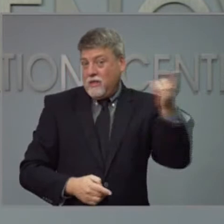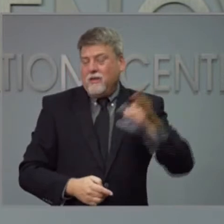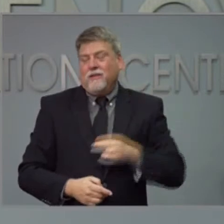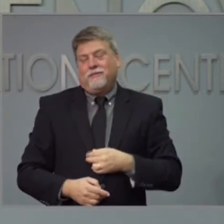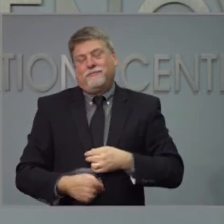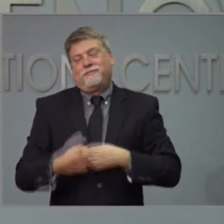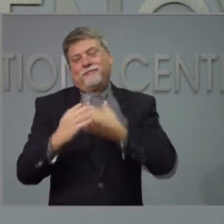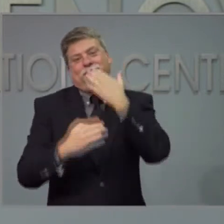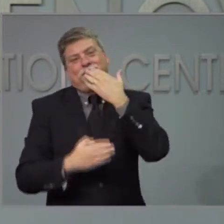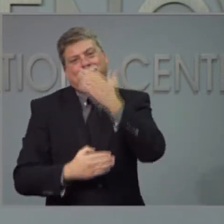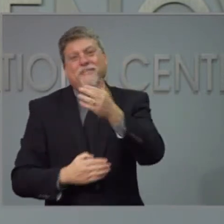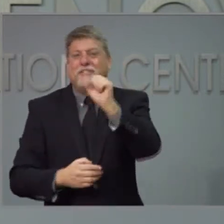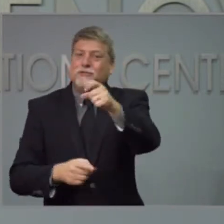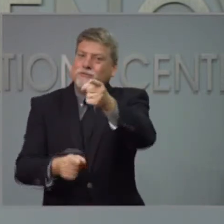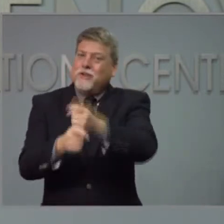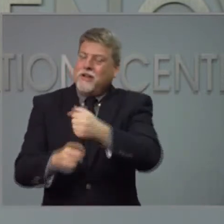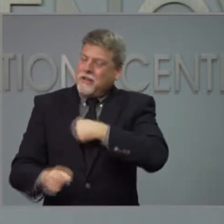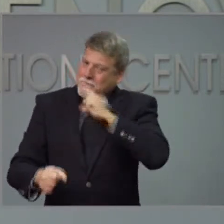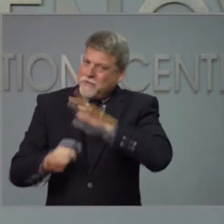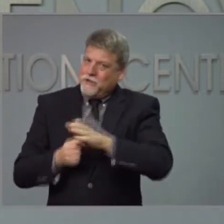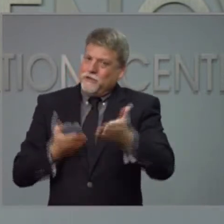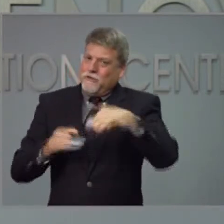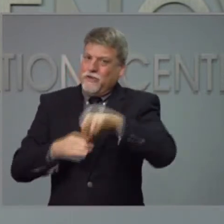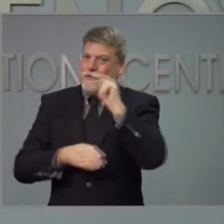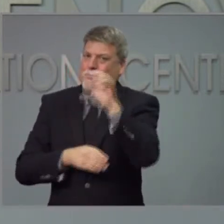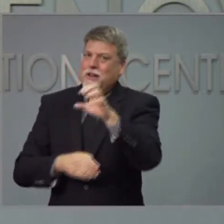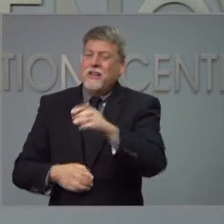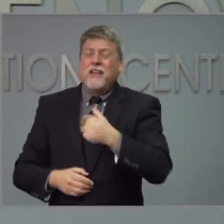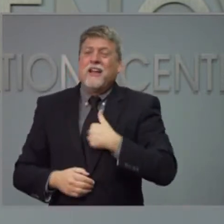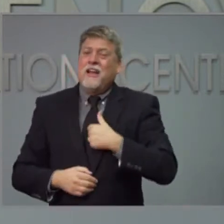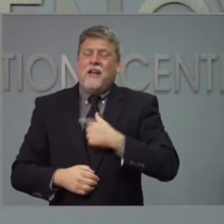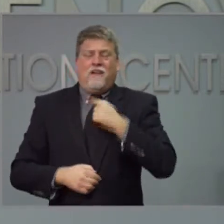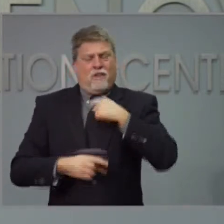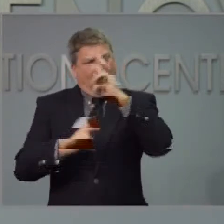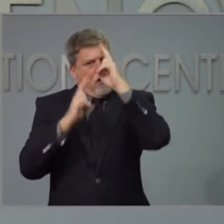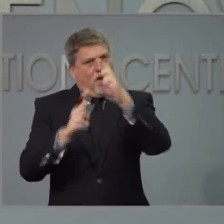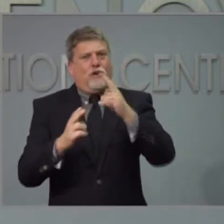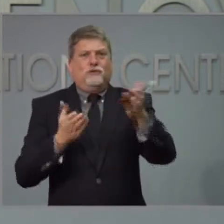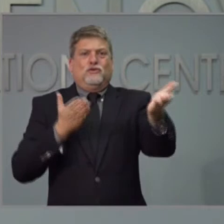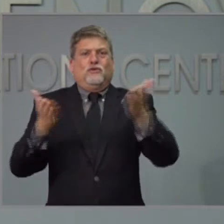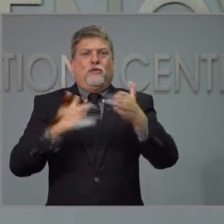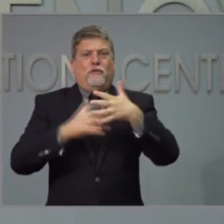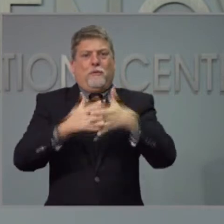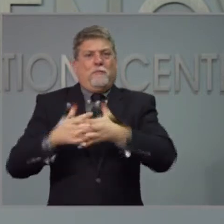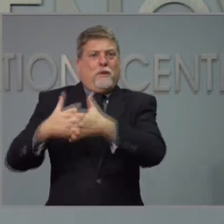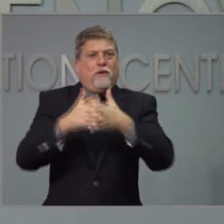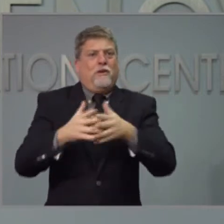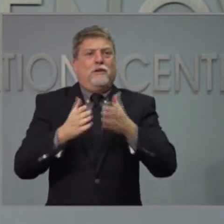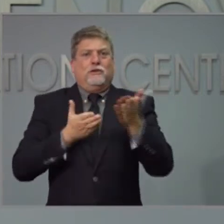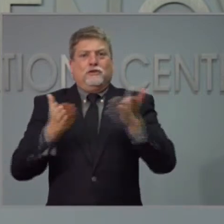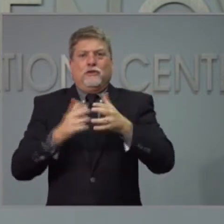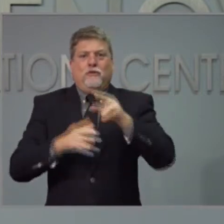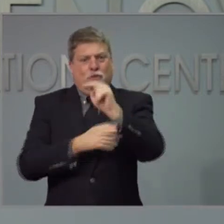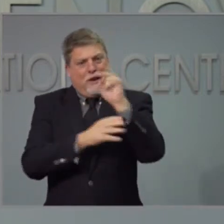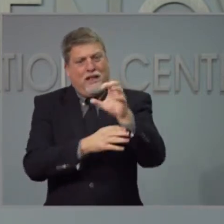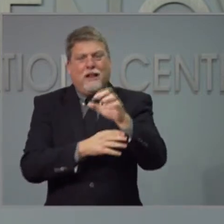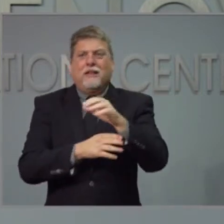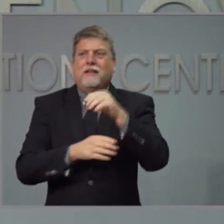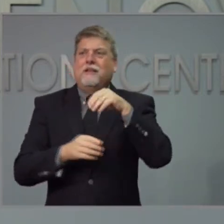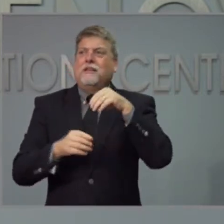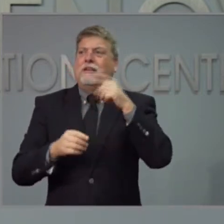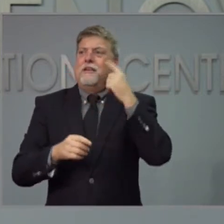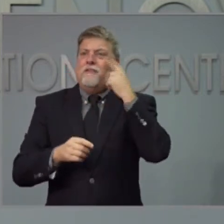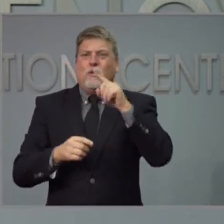people of North Carolina, and it's a privilege to serve in public service at this important time in our state's history, our nation's